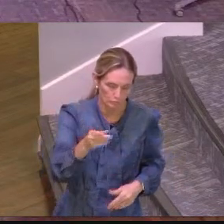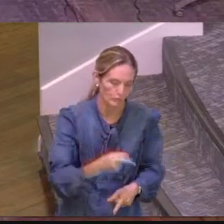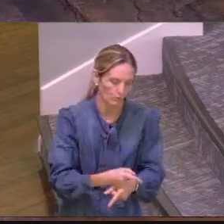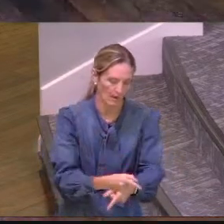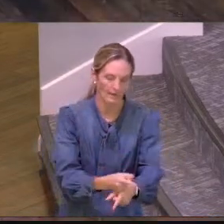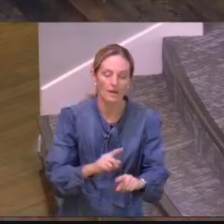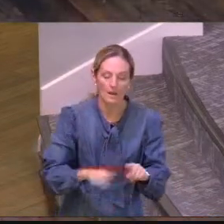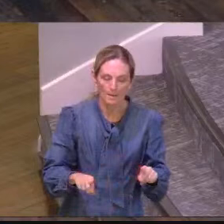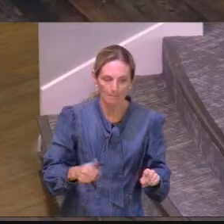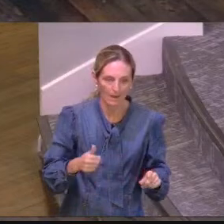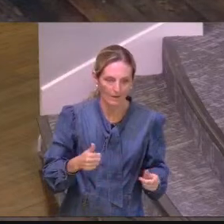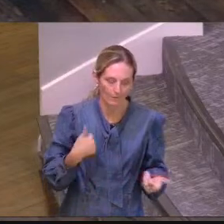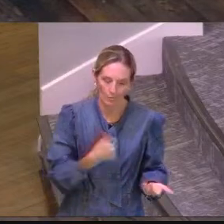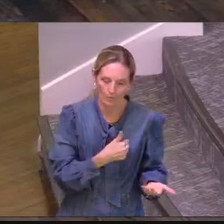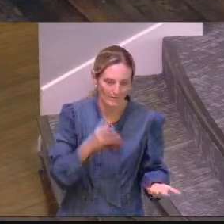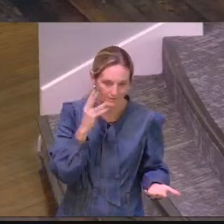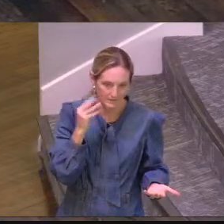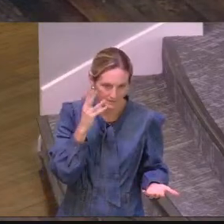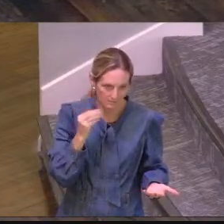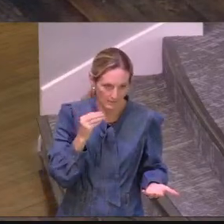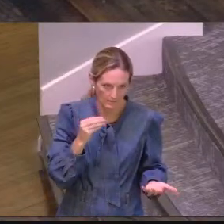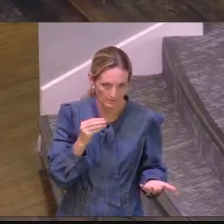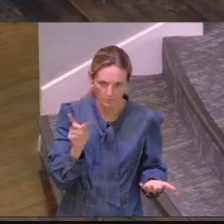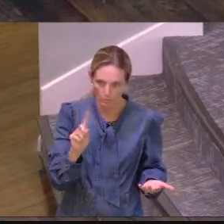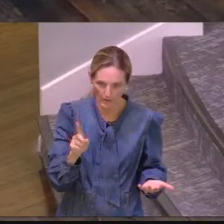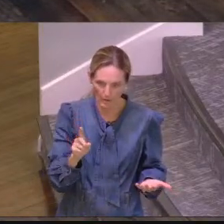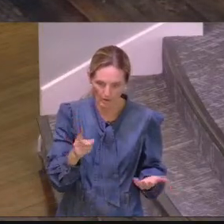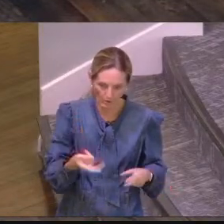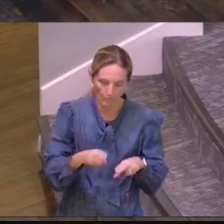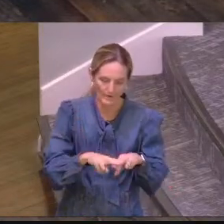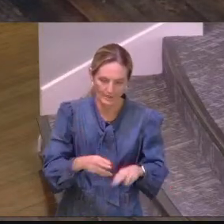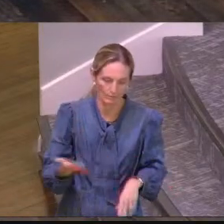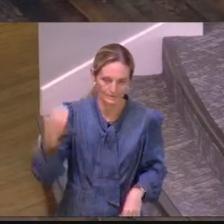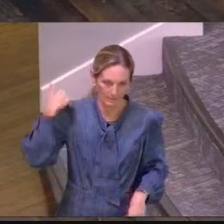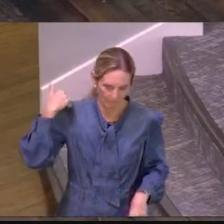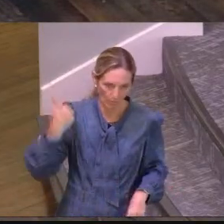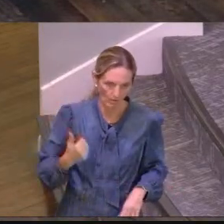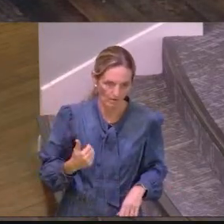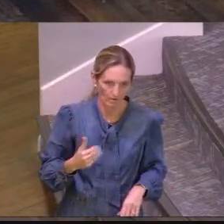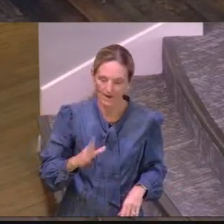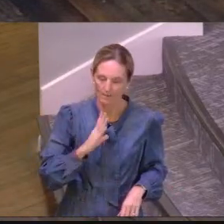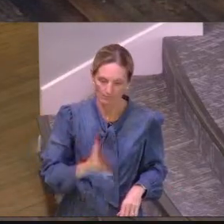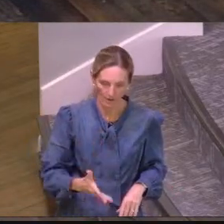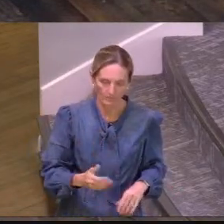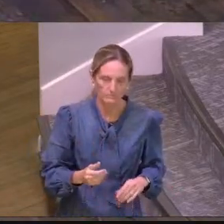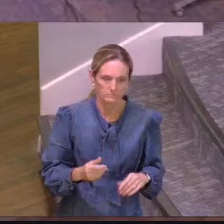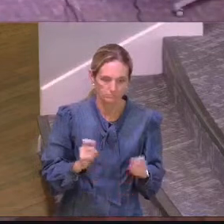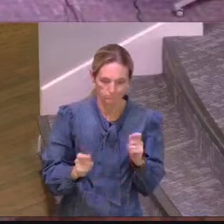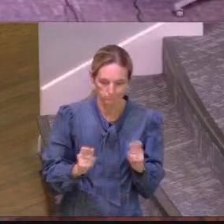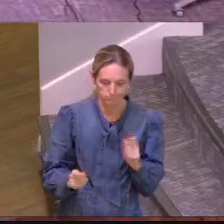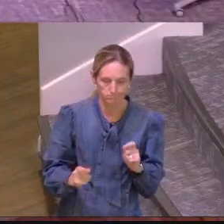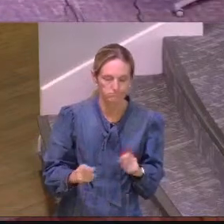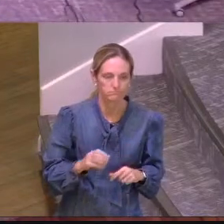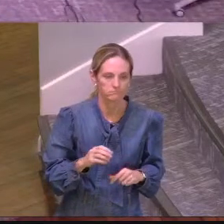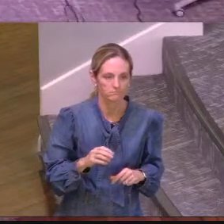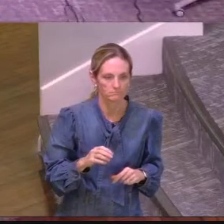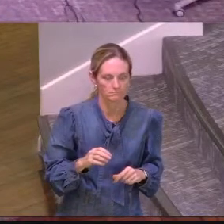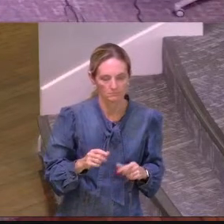through situations where we did this before, where, not in the school system, but certainly where wages just were so out of line, and